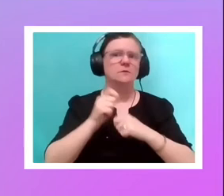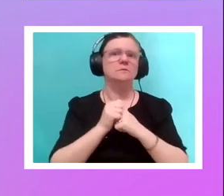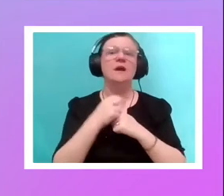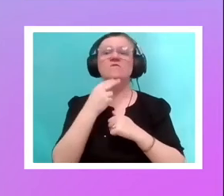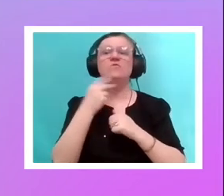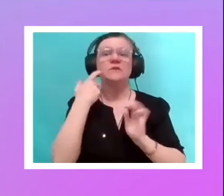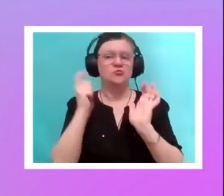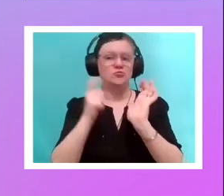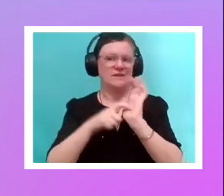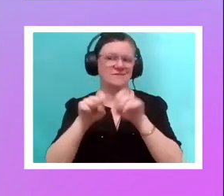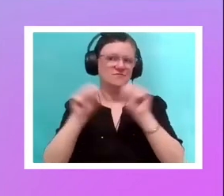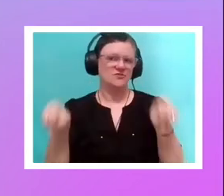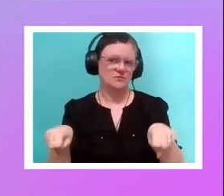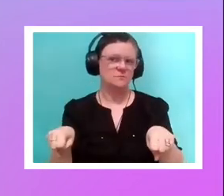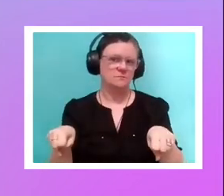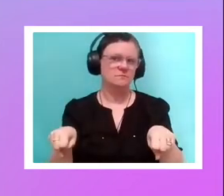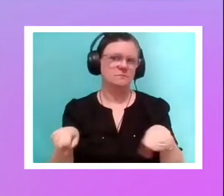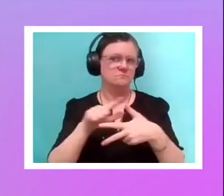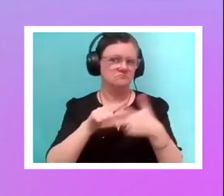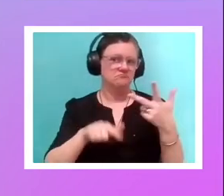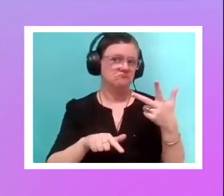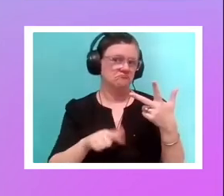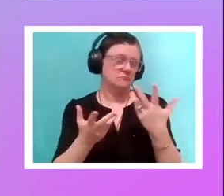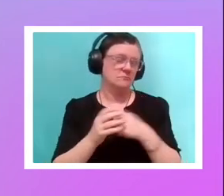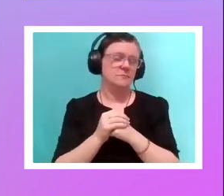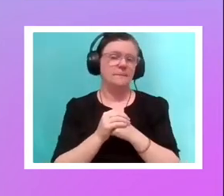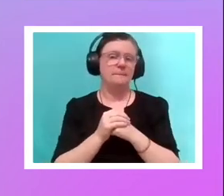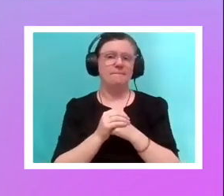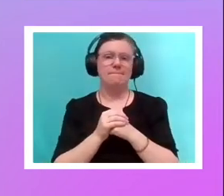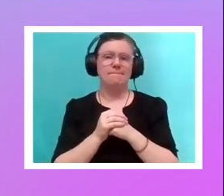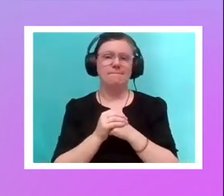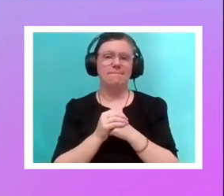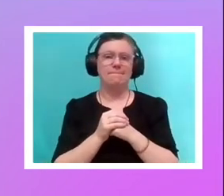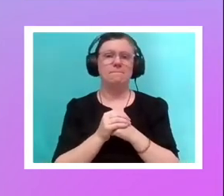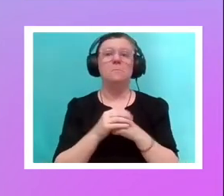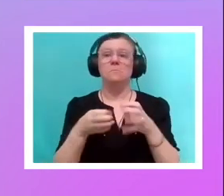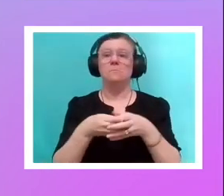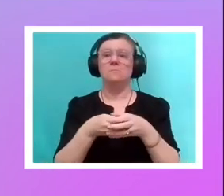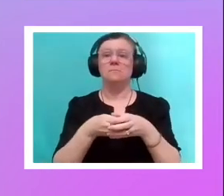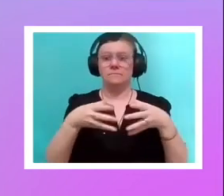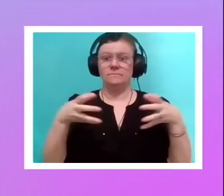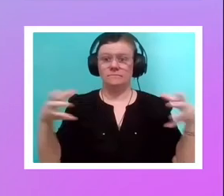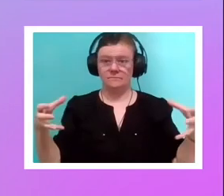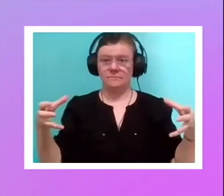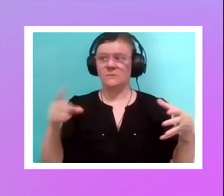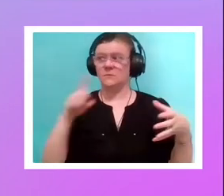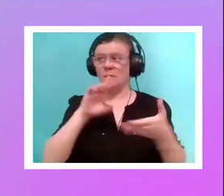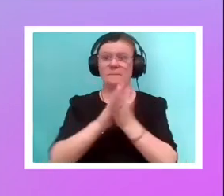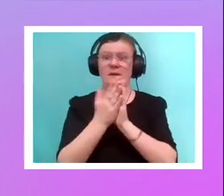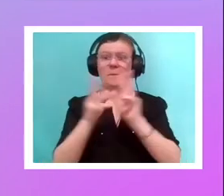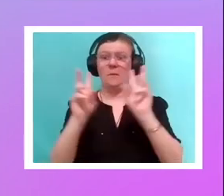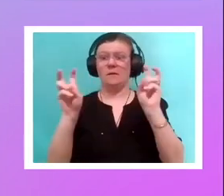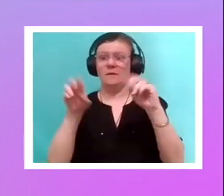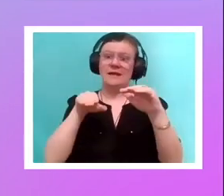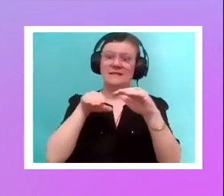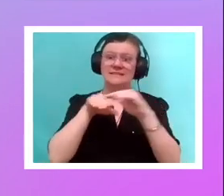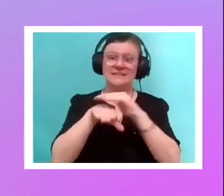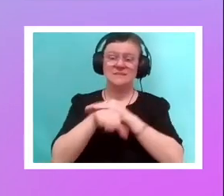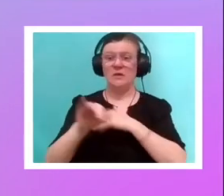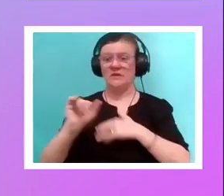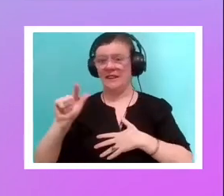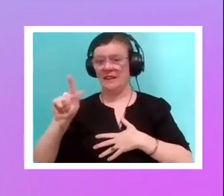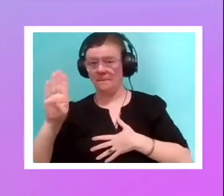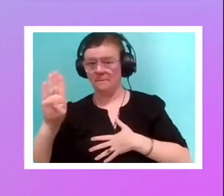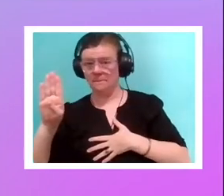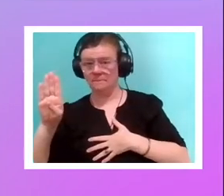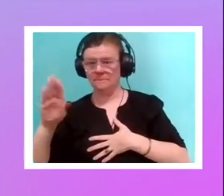recognition assistive technologies, respectively. This later expanded to become an accessibility empathy lab. When we moved to